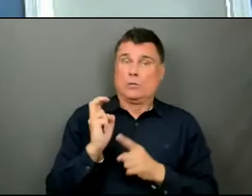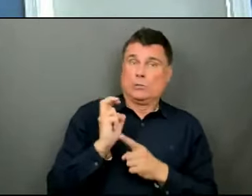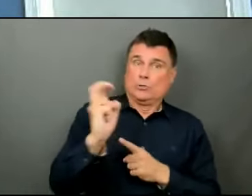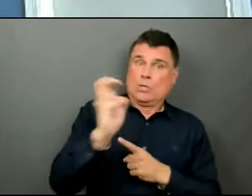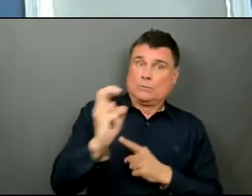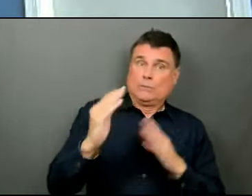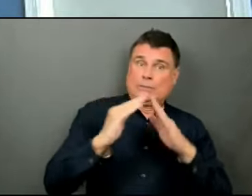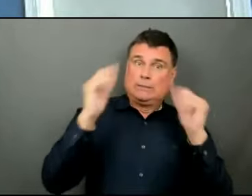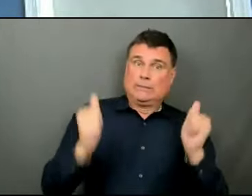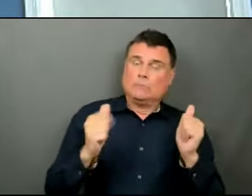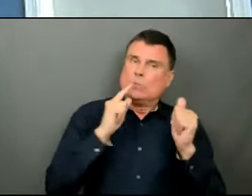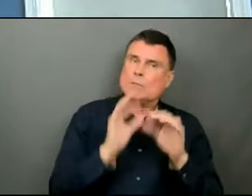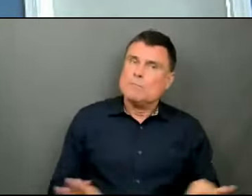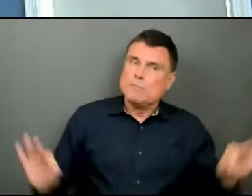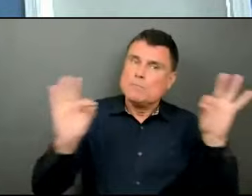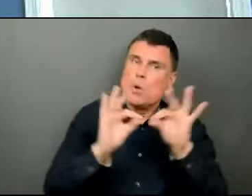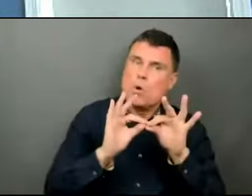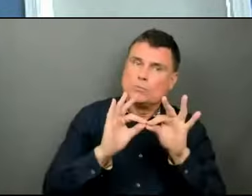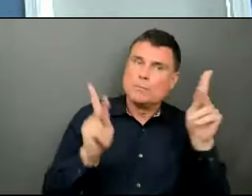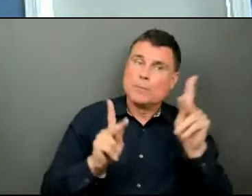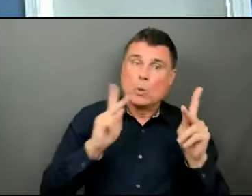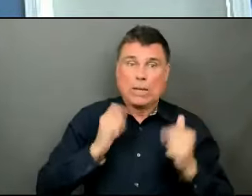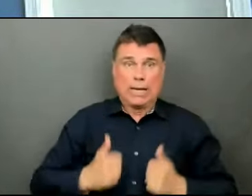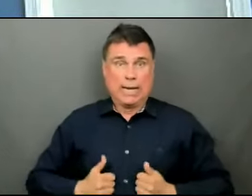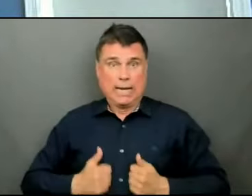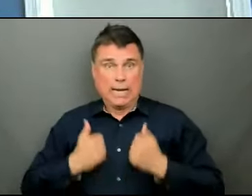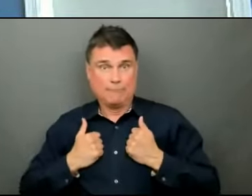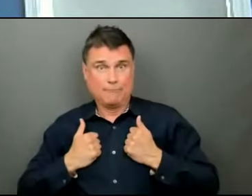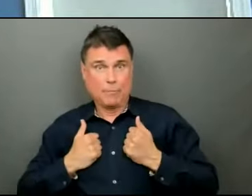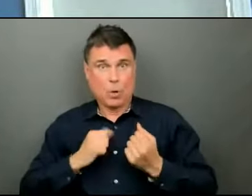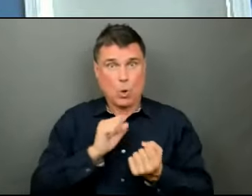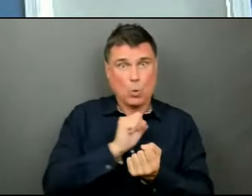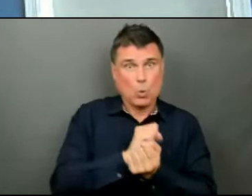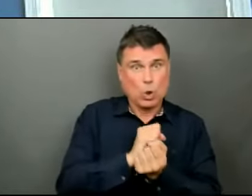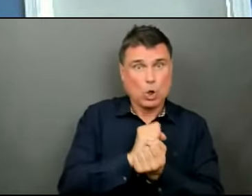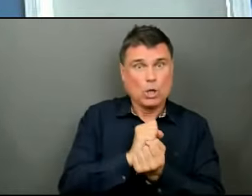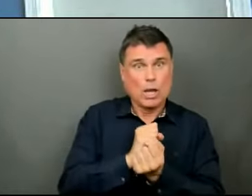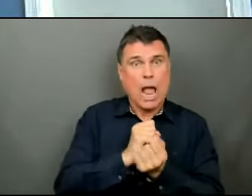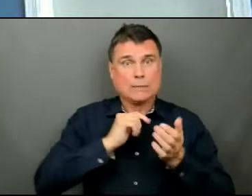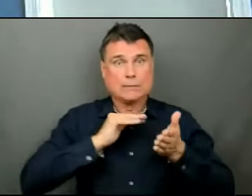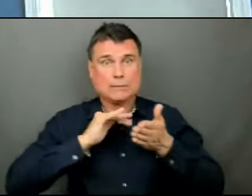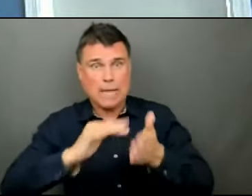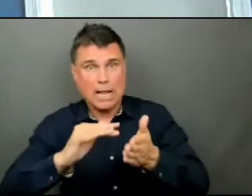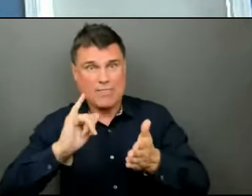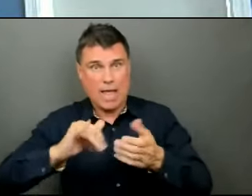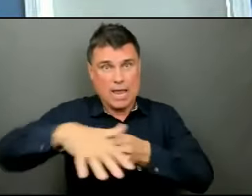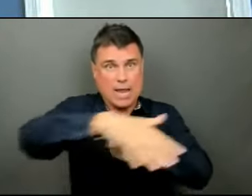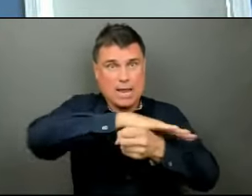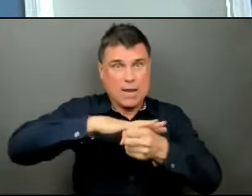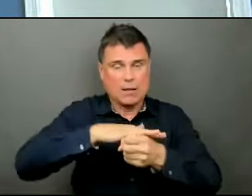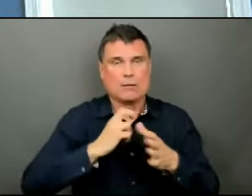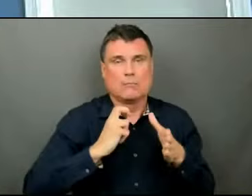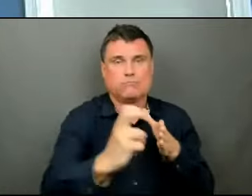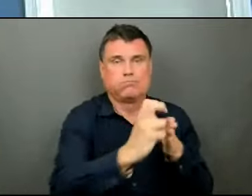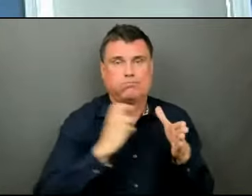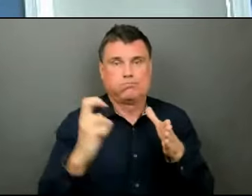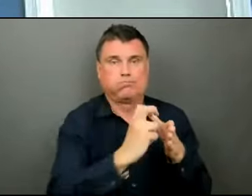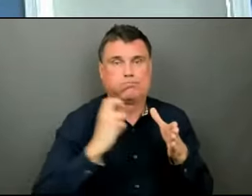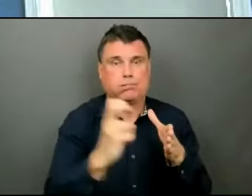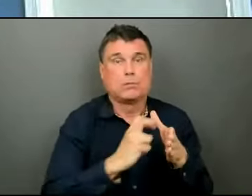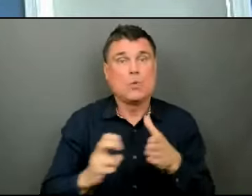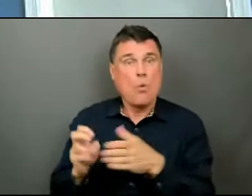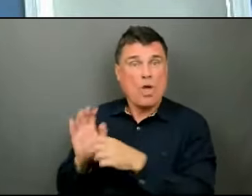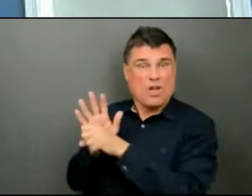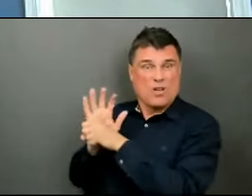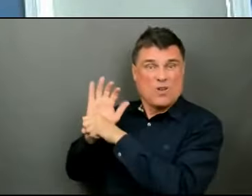for those who live, work, study, and play within our region. Before the pandemic, transit ridership was indeed bursting at the